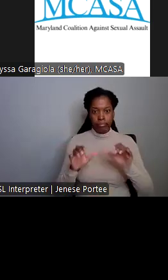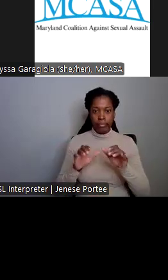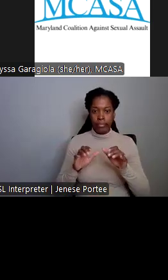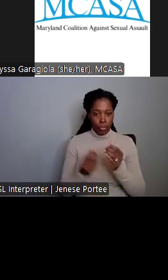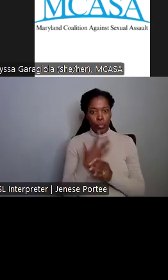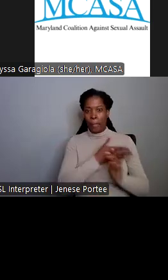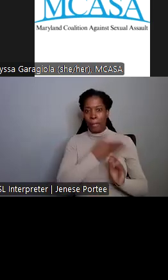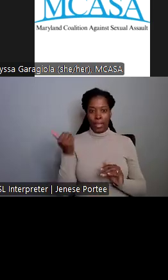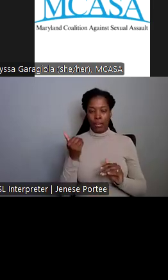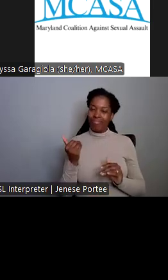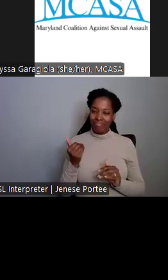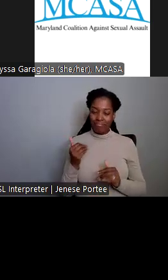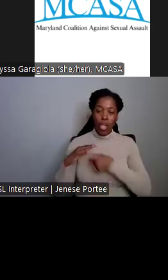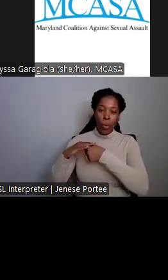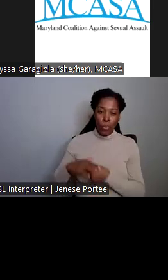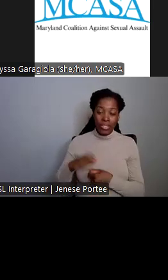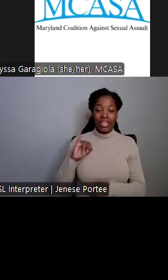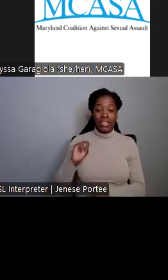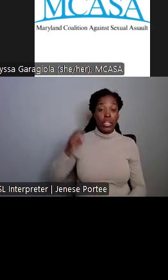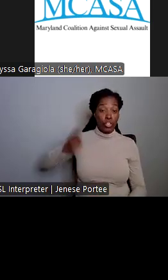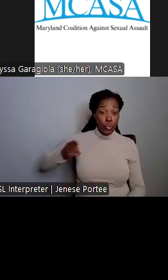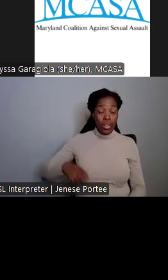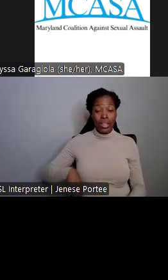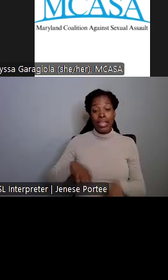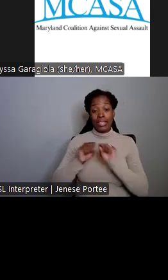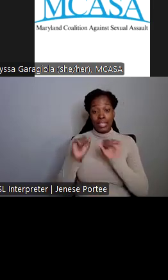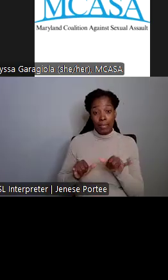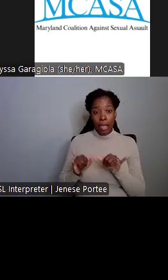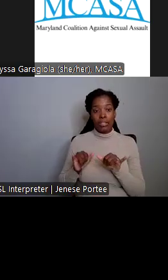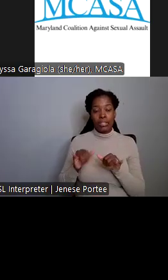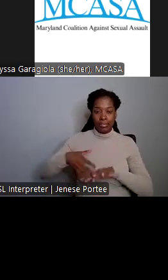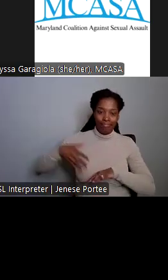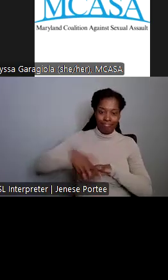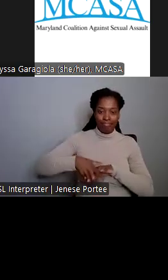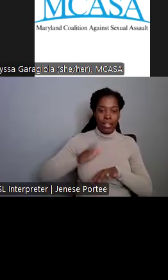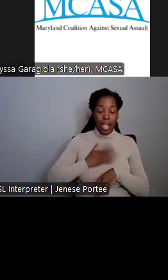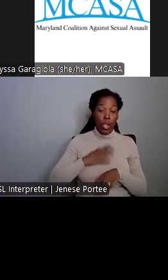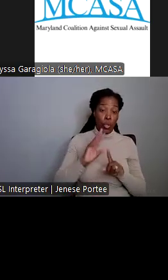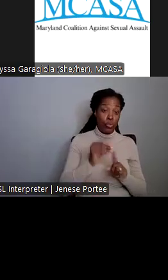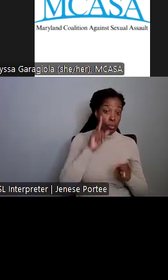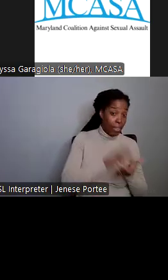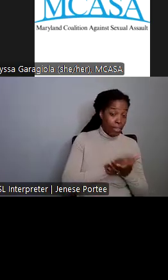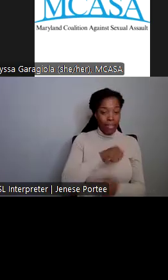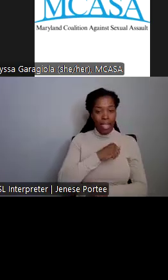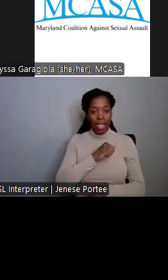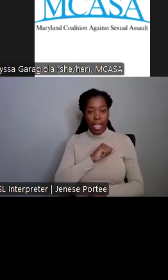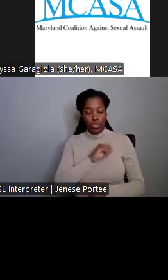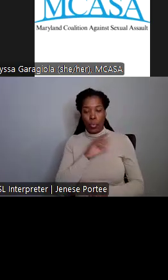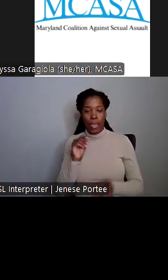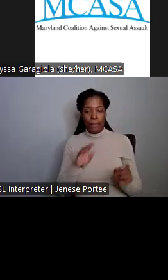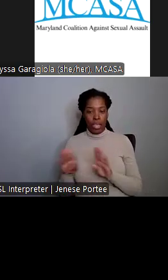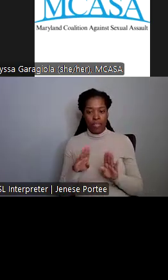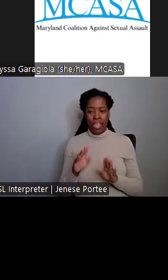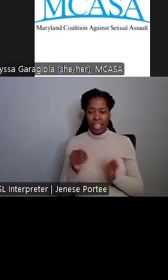systematically ingrained in our cultural beliefs, attitudes, and behaviors. And it's often traumatic for those experiencing